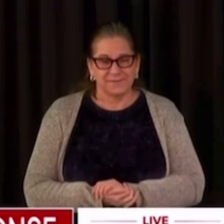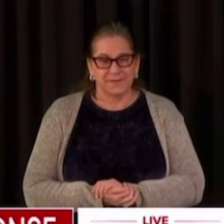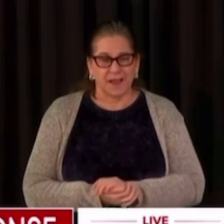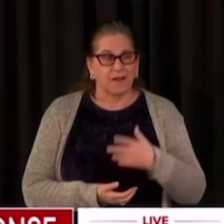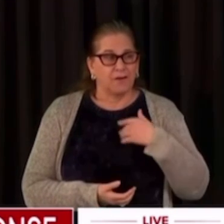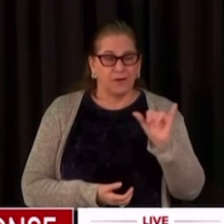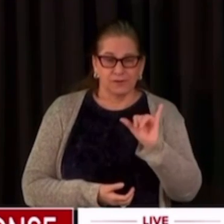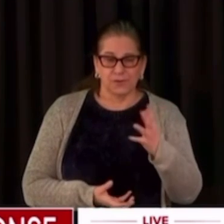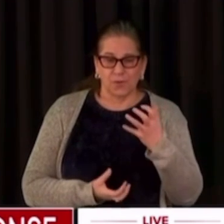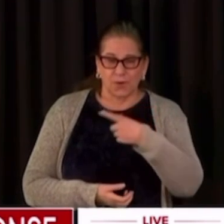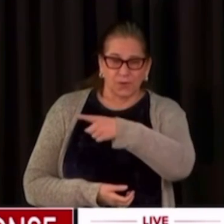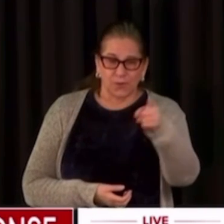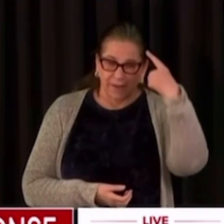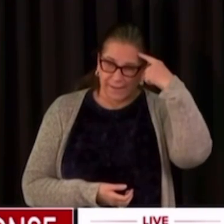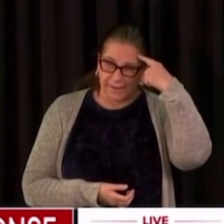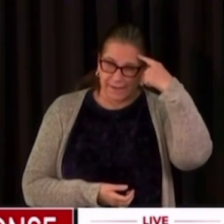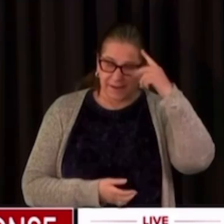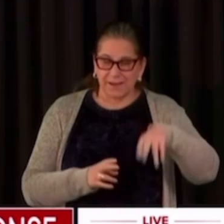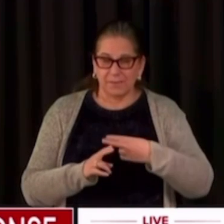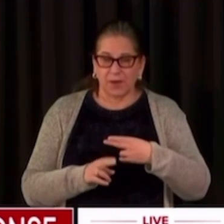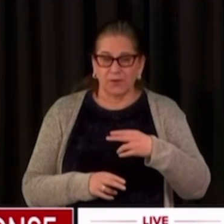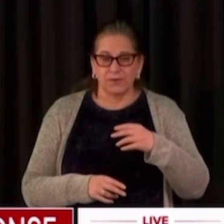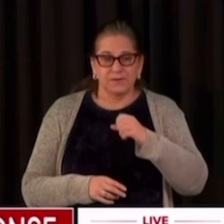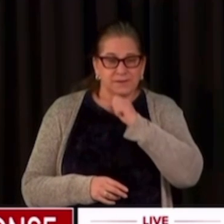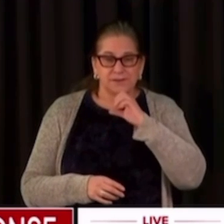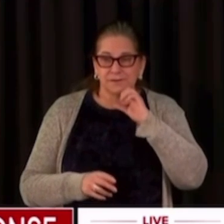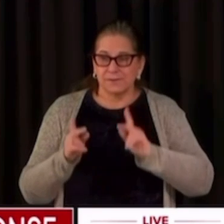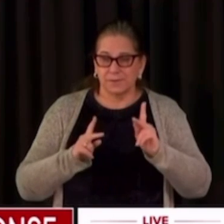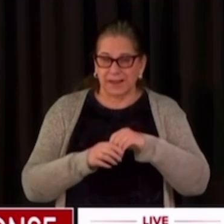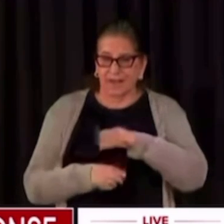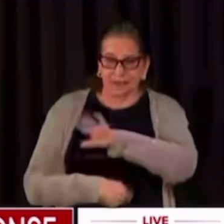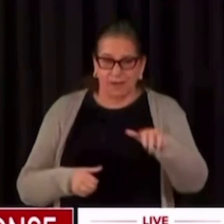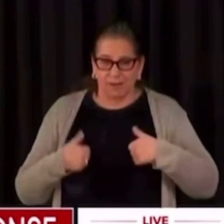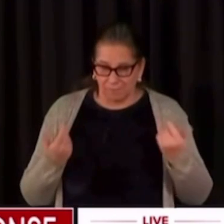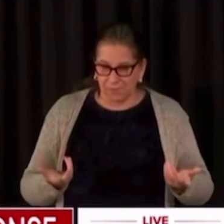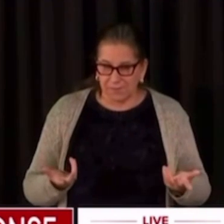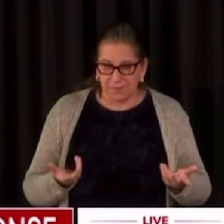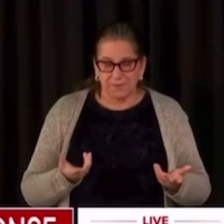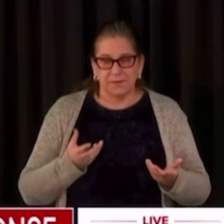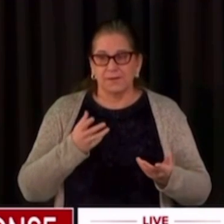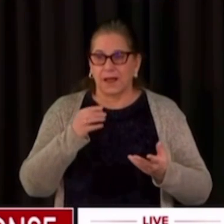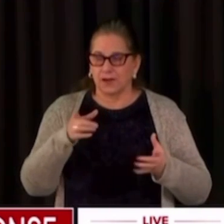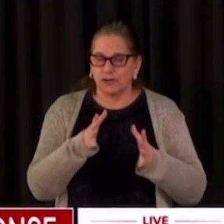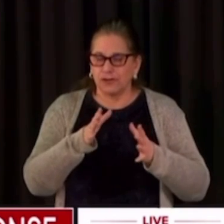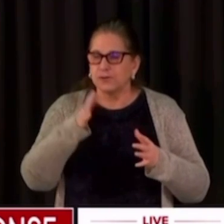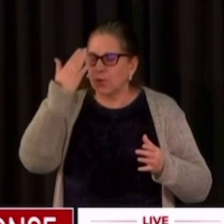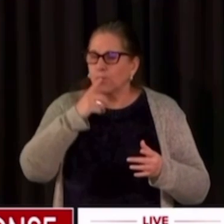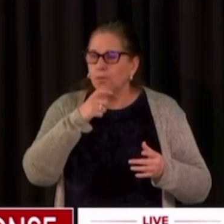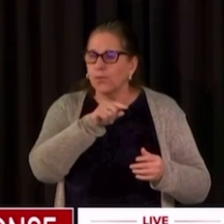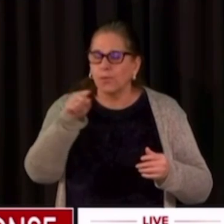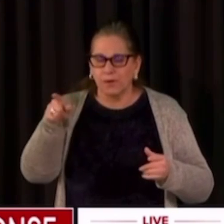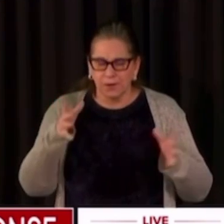their lives, talk to them about the vaccine, help them make an appointment if you need to